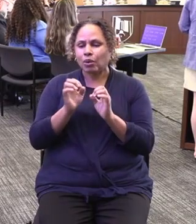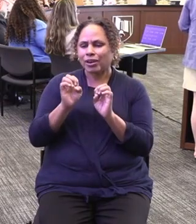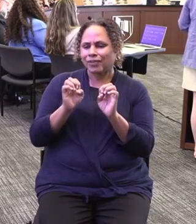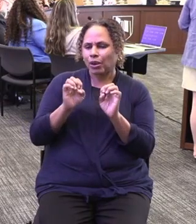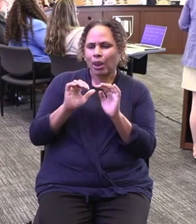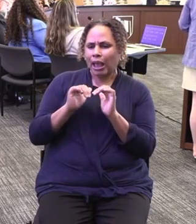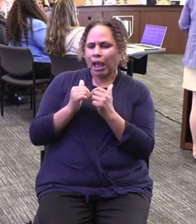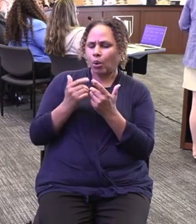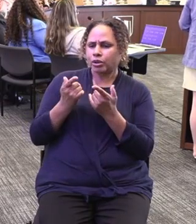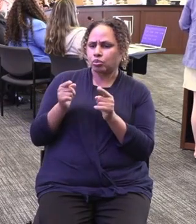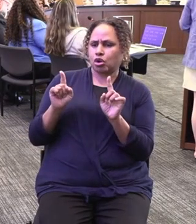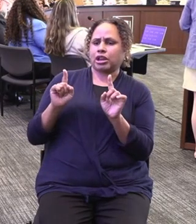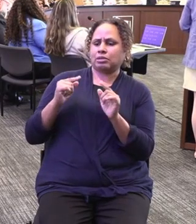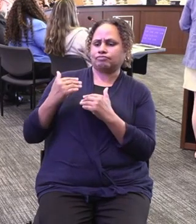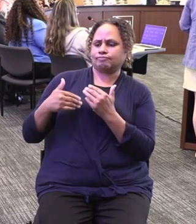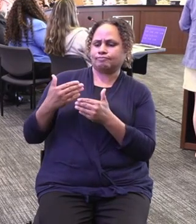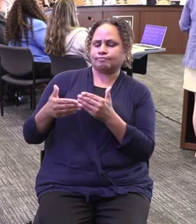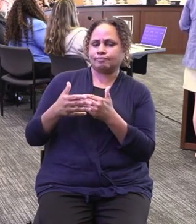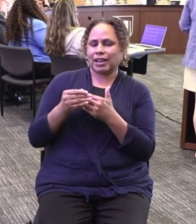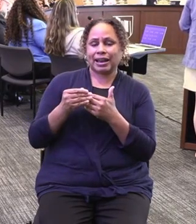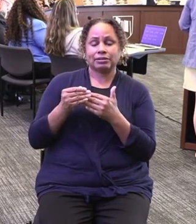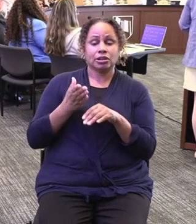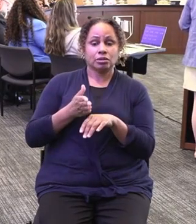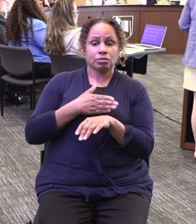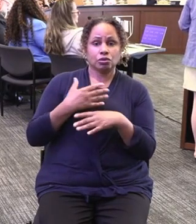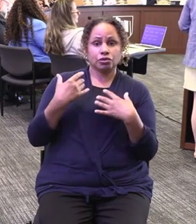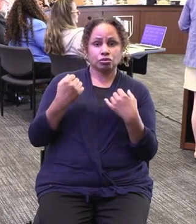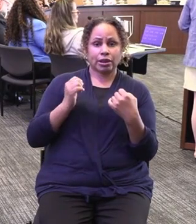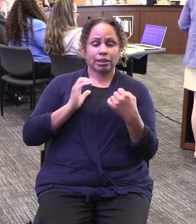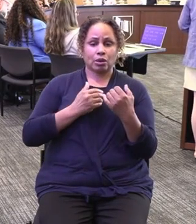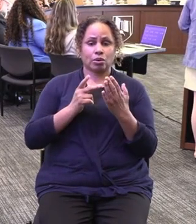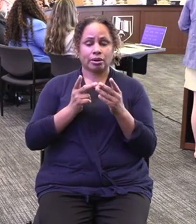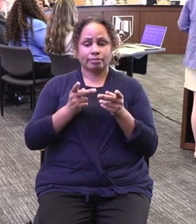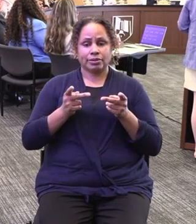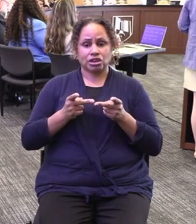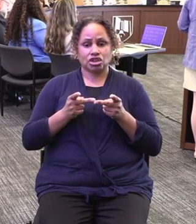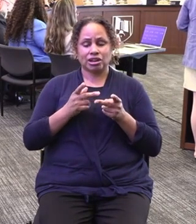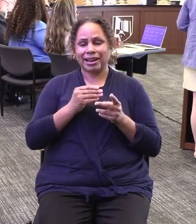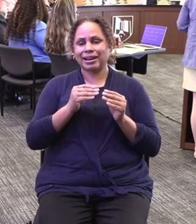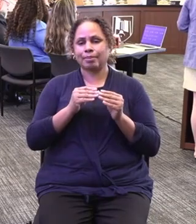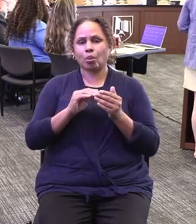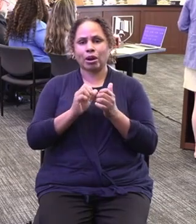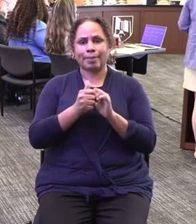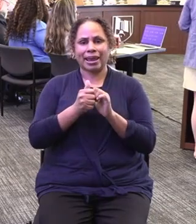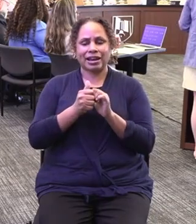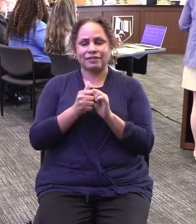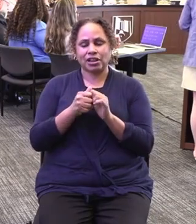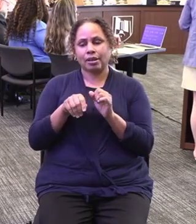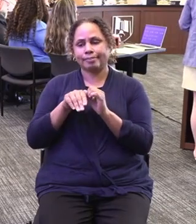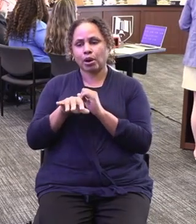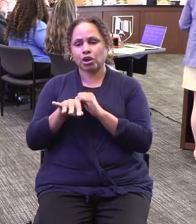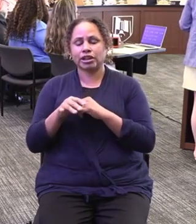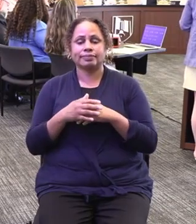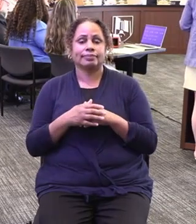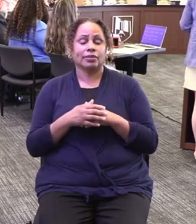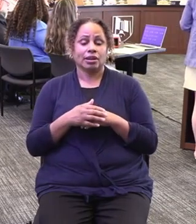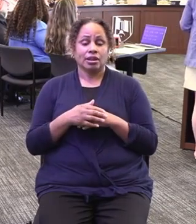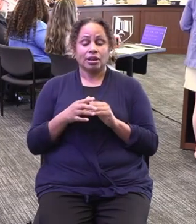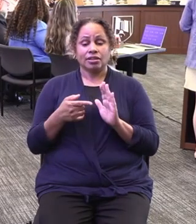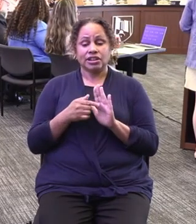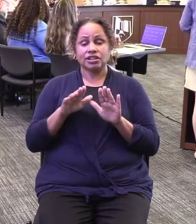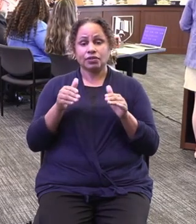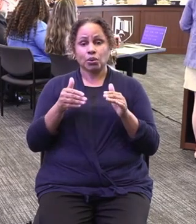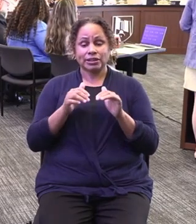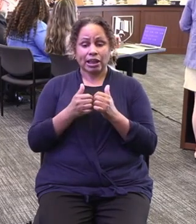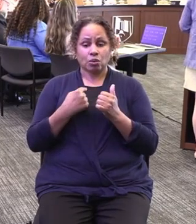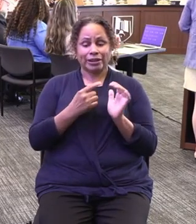working, how we are strengthening our position in a more competitive market, as Dr. Farmer said. This work is focused on how we reach more students,